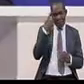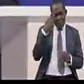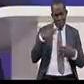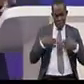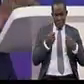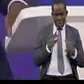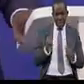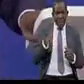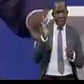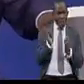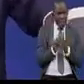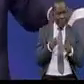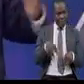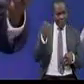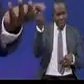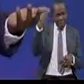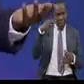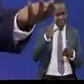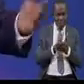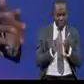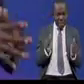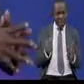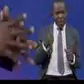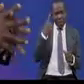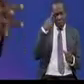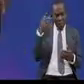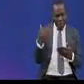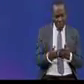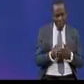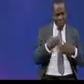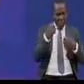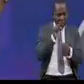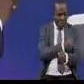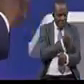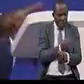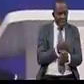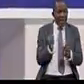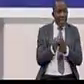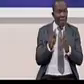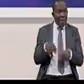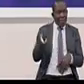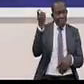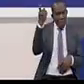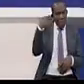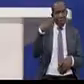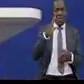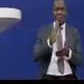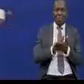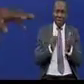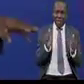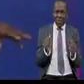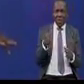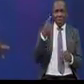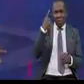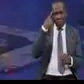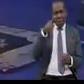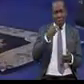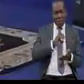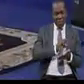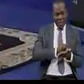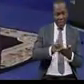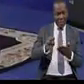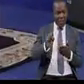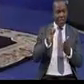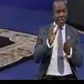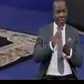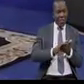strength every day to run the race, he must believe. He cometh to God for sanctification, holiness, he must believe. He